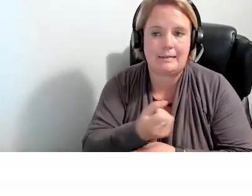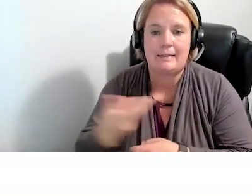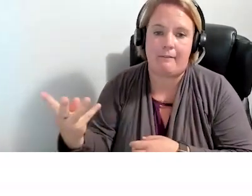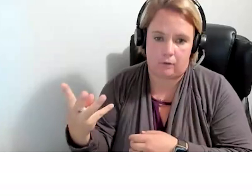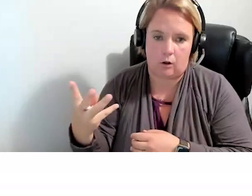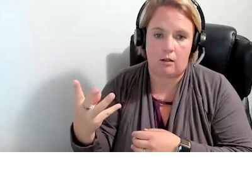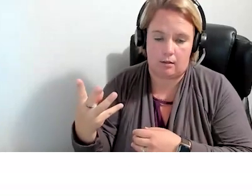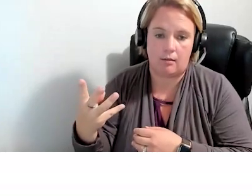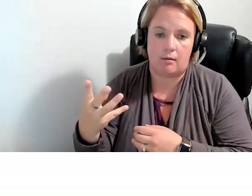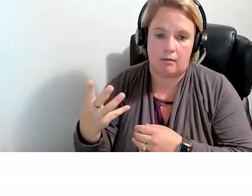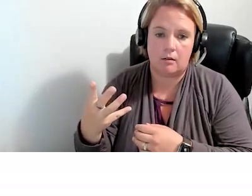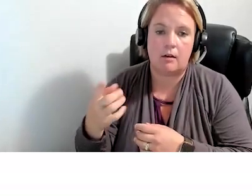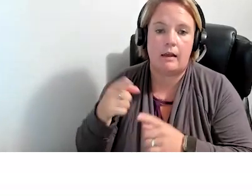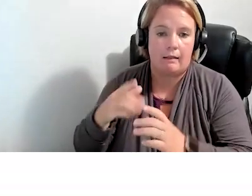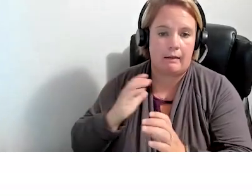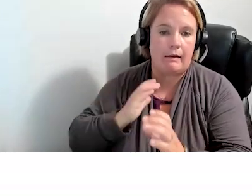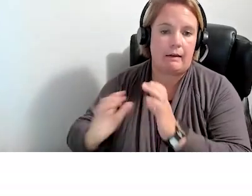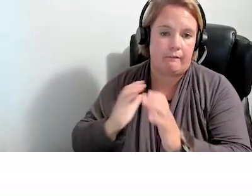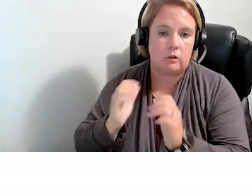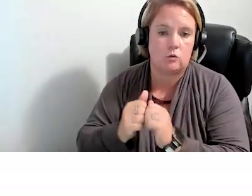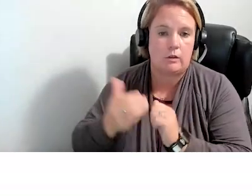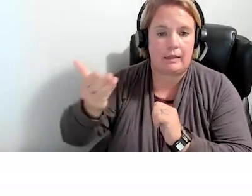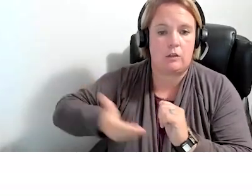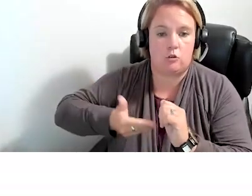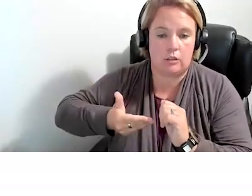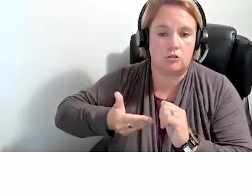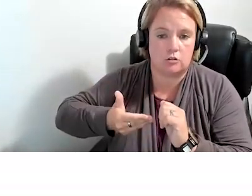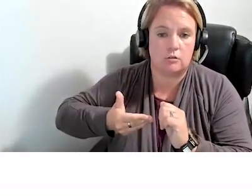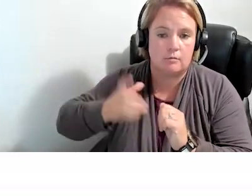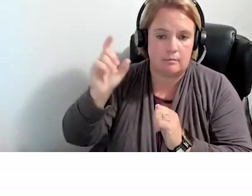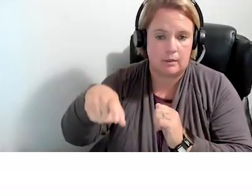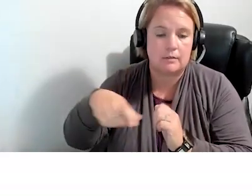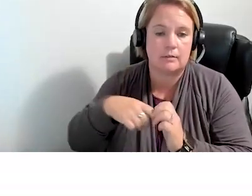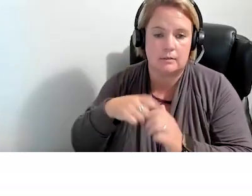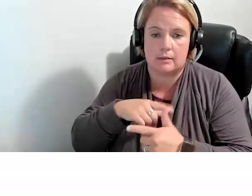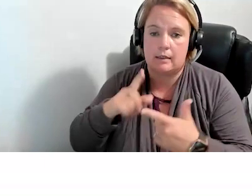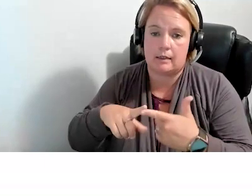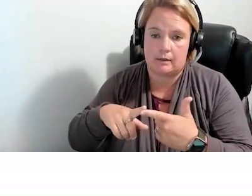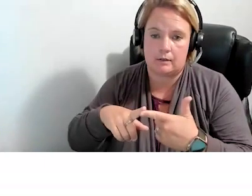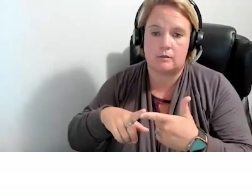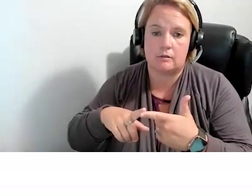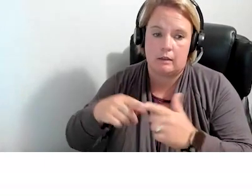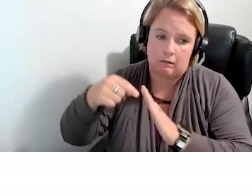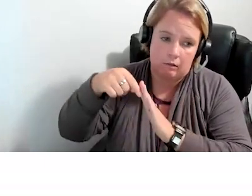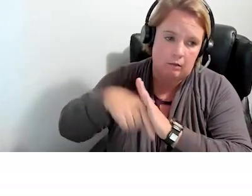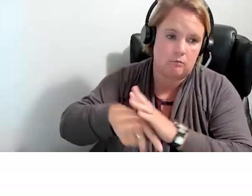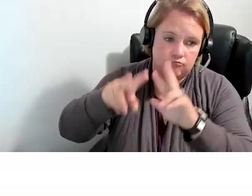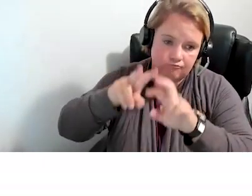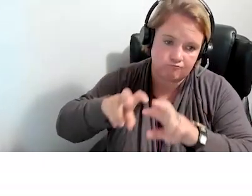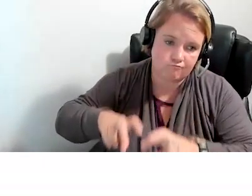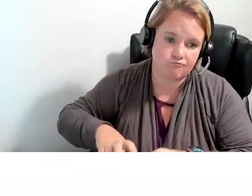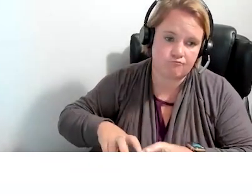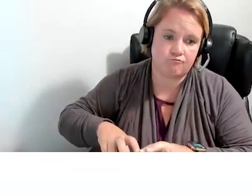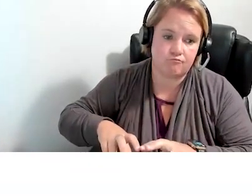go through and converse in this introduction stage. And then they would go into the deep dive, which would take them